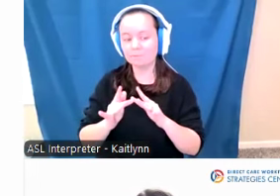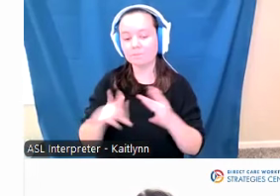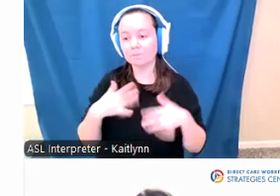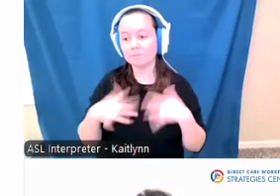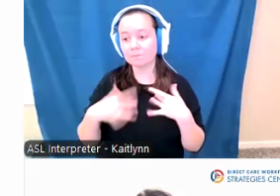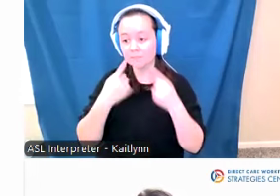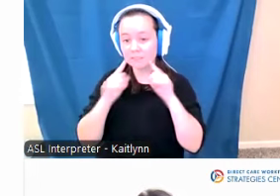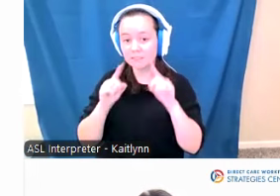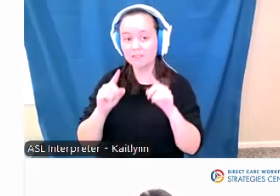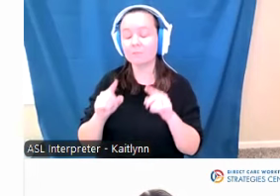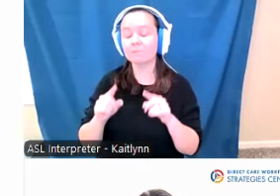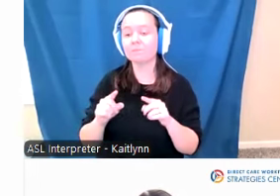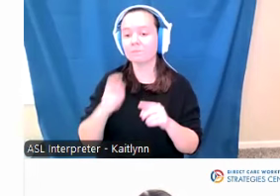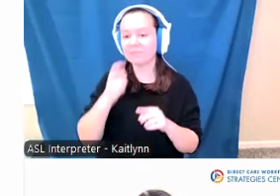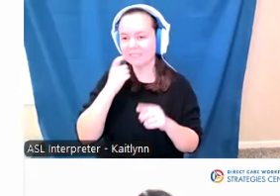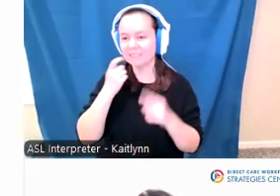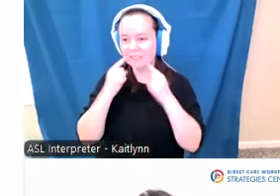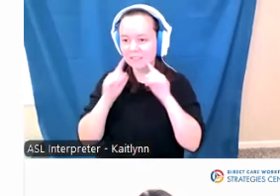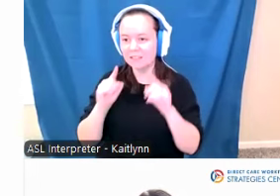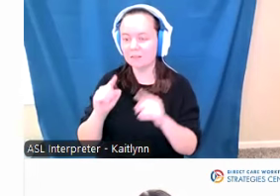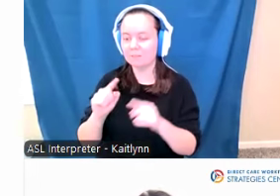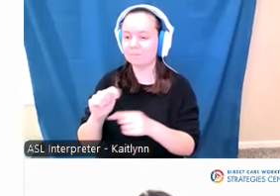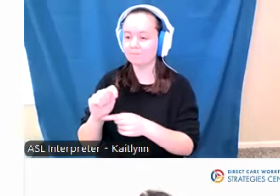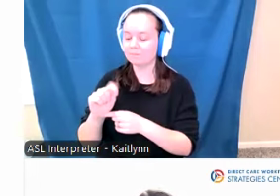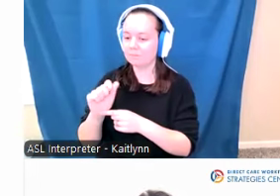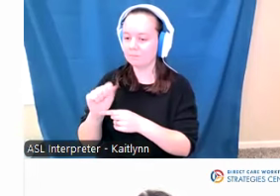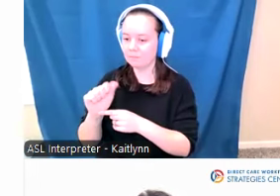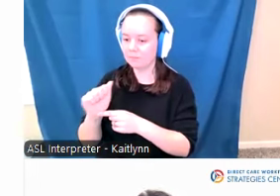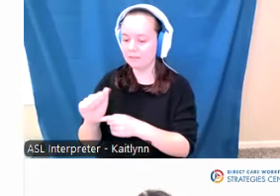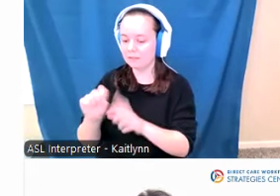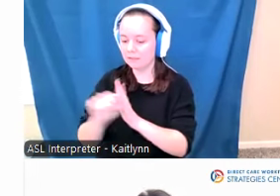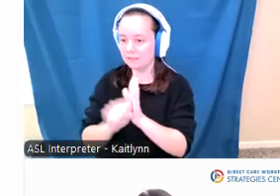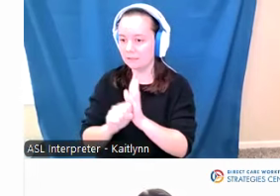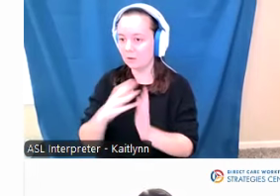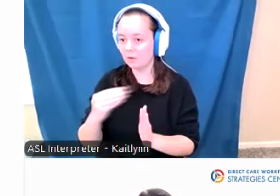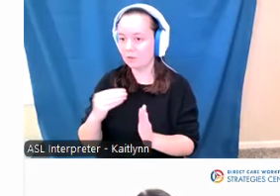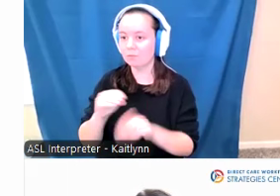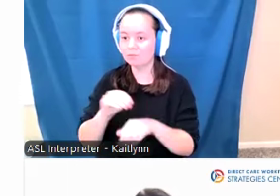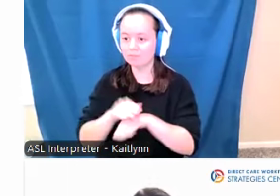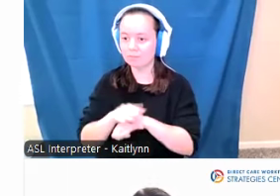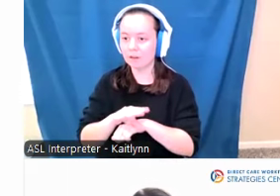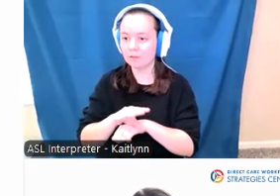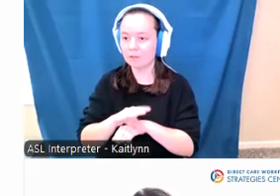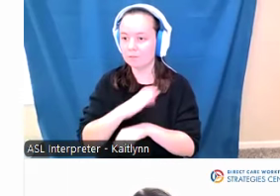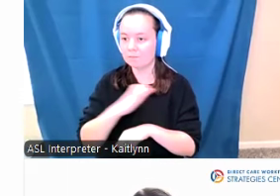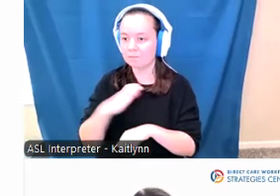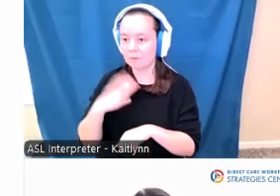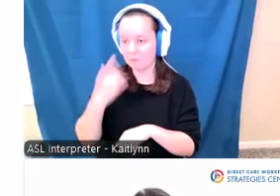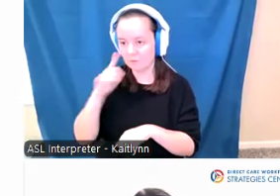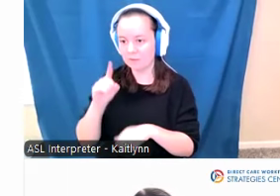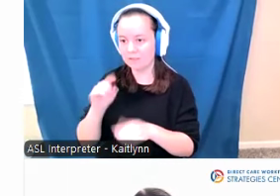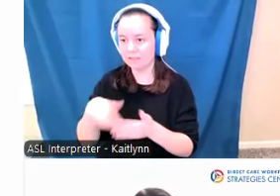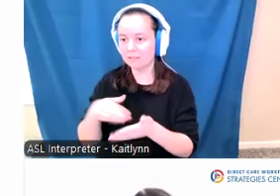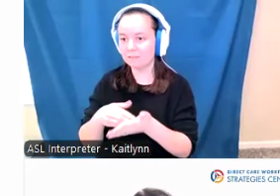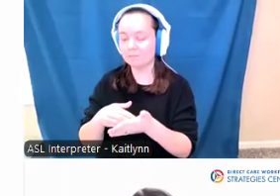Center's selections for the intensive TA states and the advisory committee for the center. One of my colleagues will put a link in